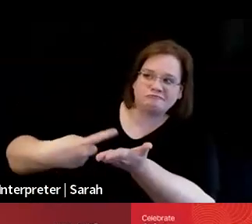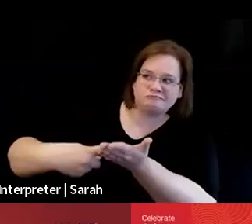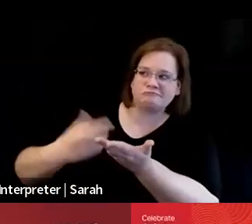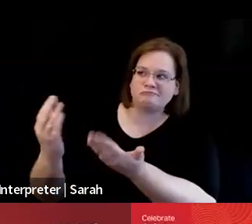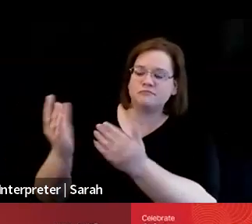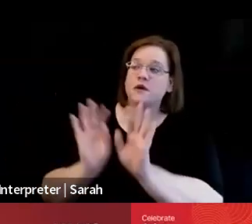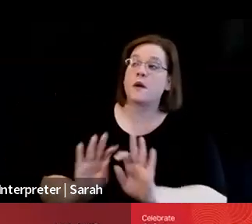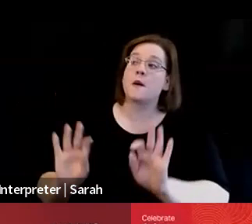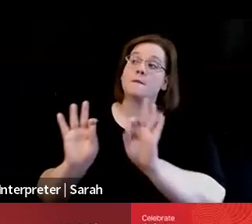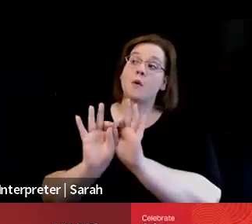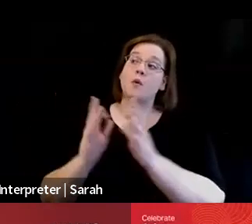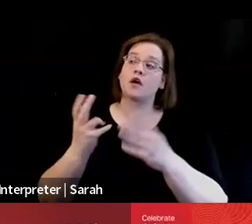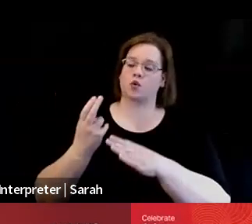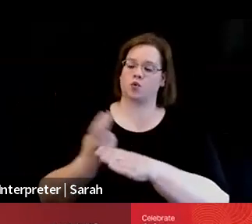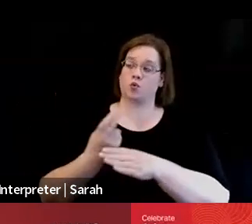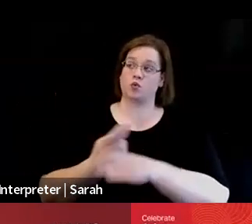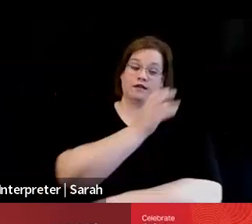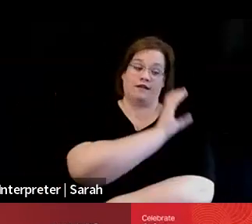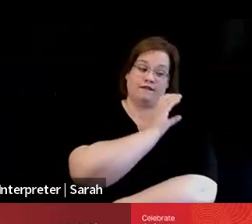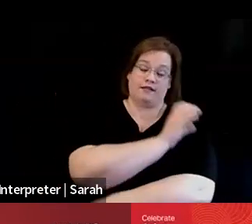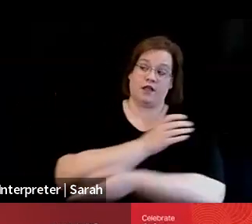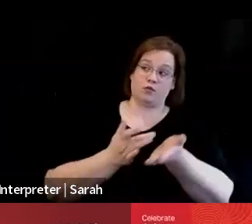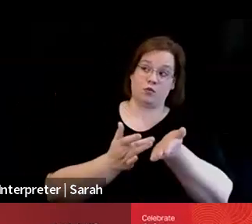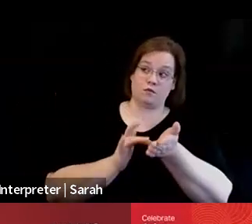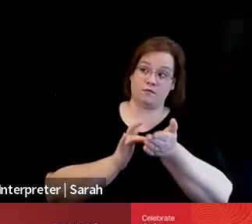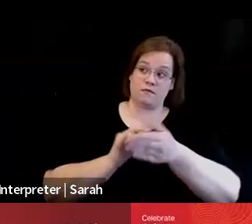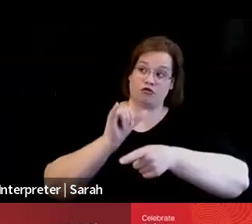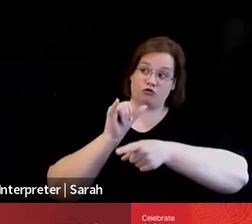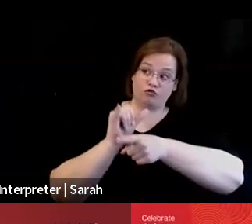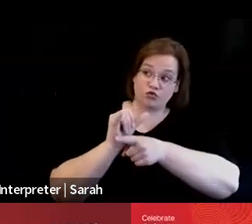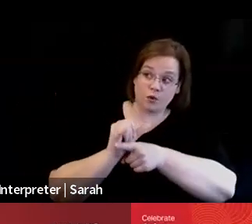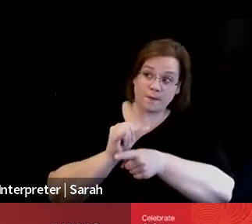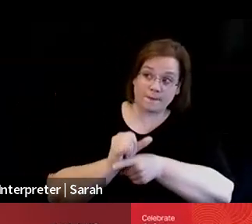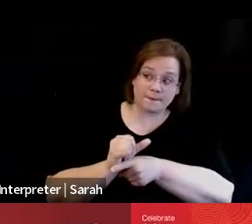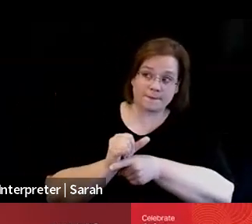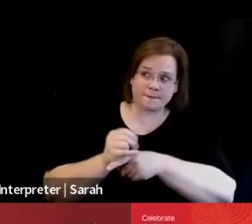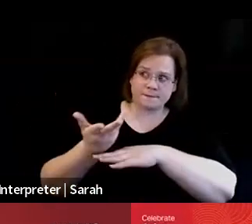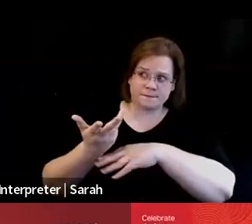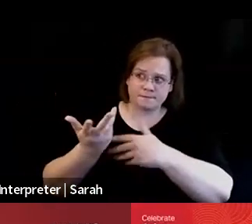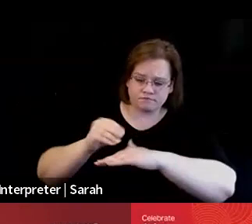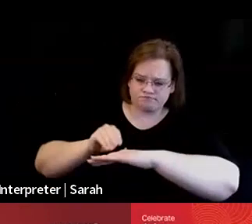importance of using clinical and medical terms and what effects that has